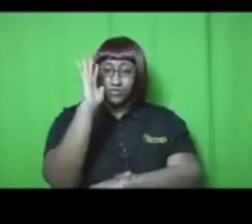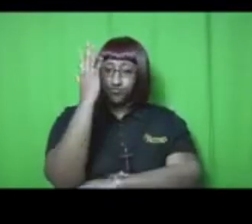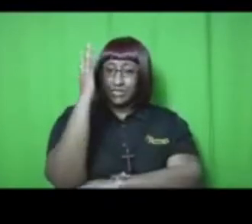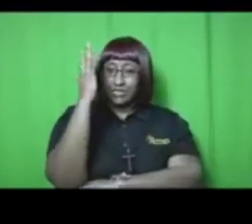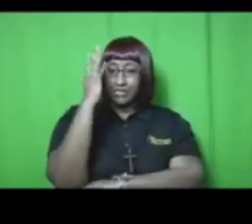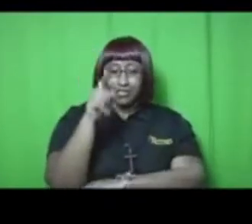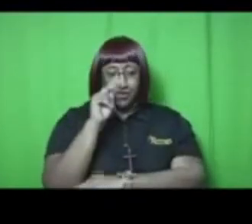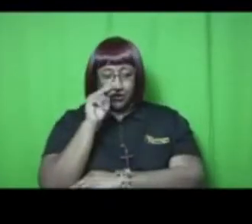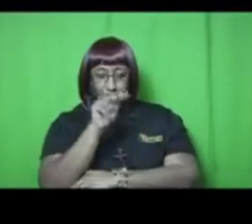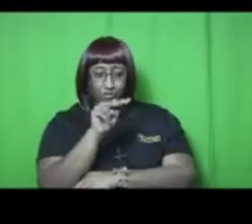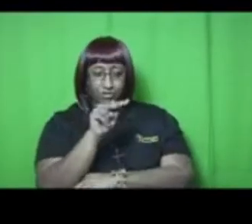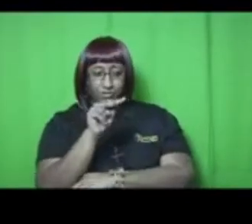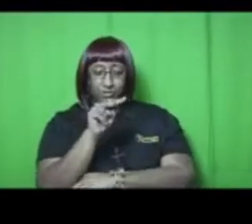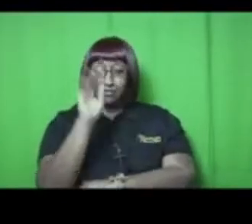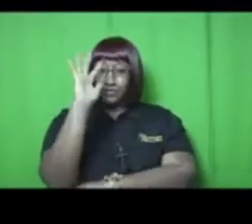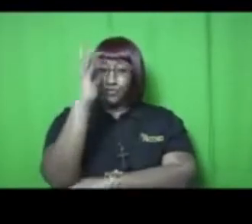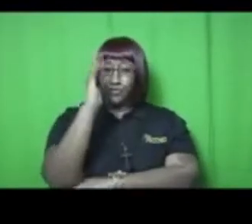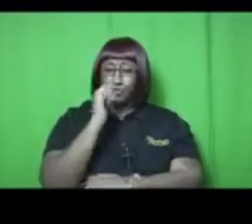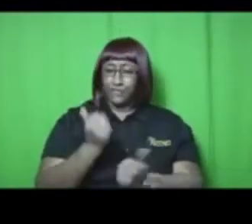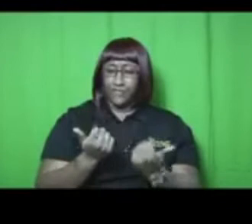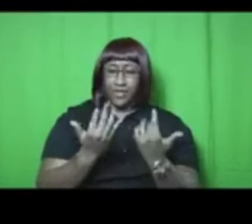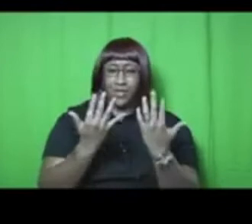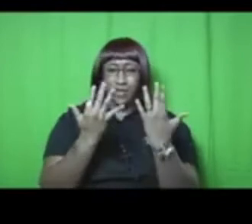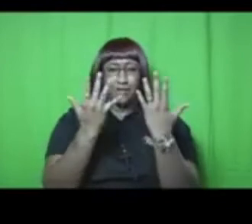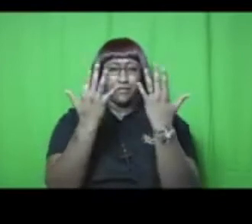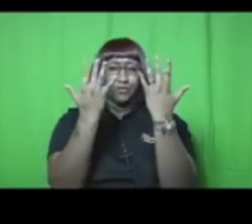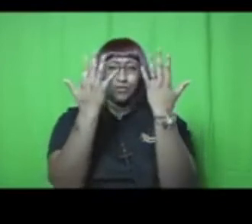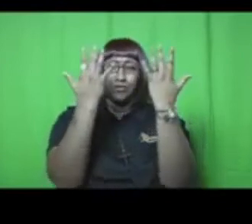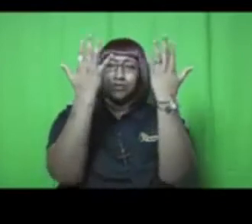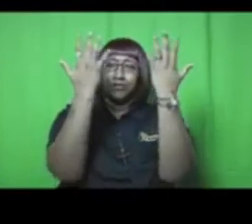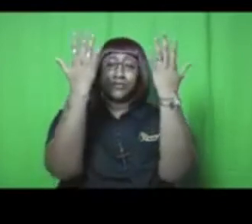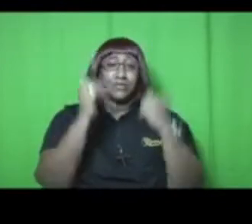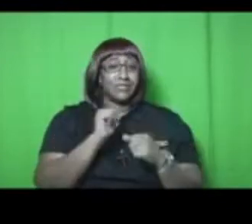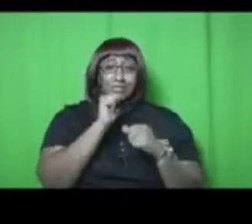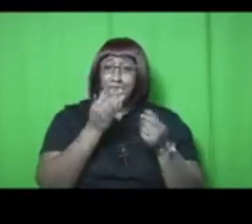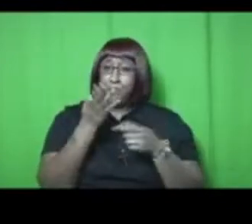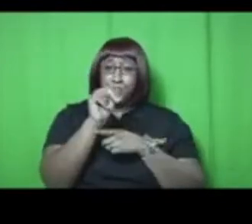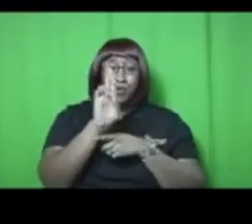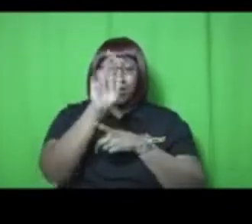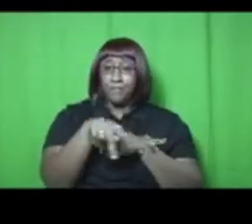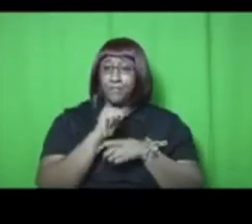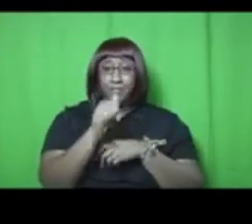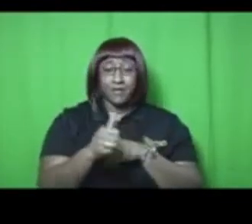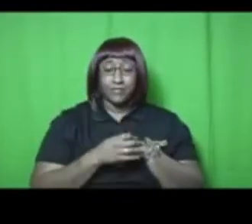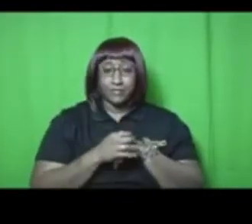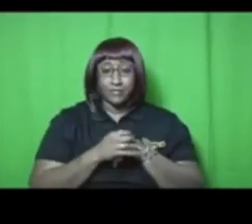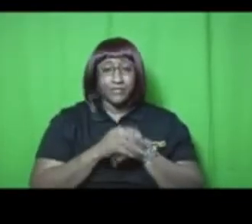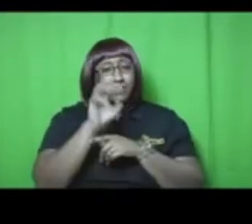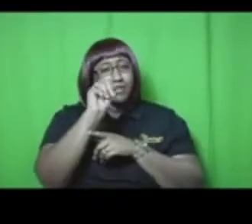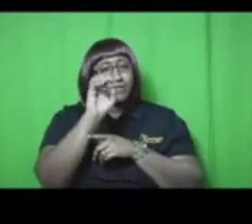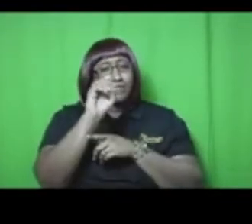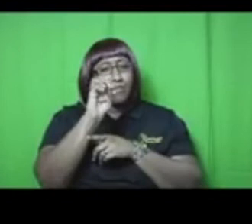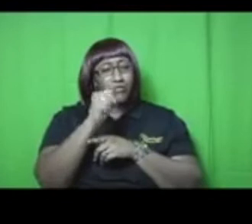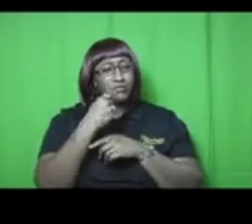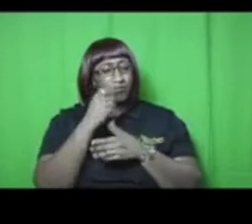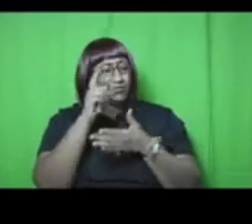He looked, and the bush was blazing away, burning, and it did not burn up. All right. Moses